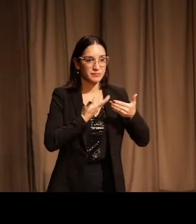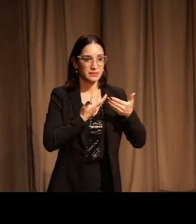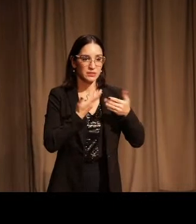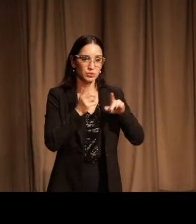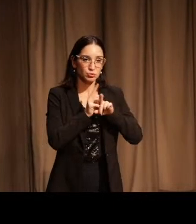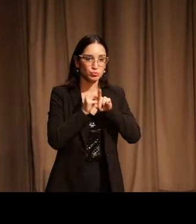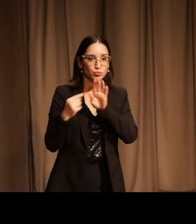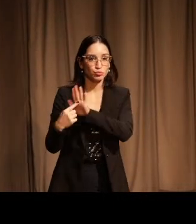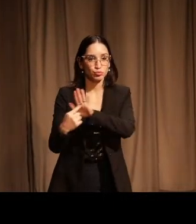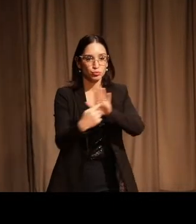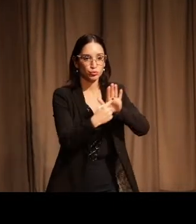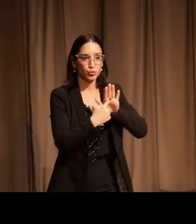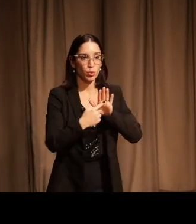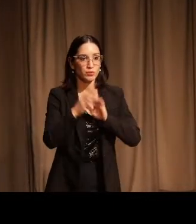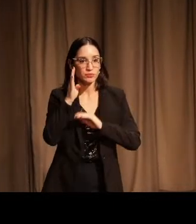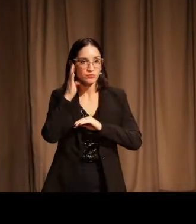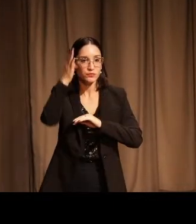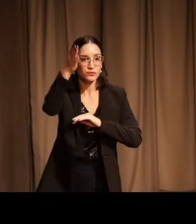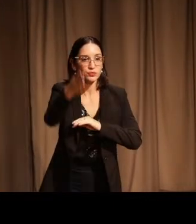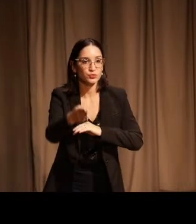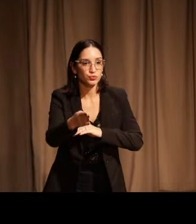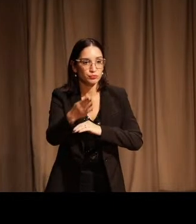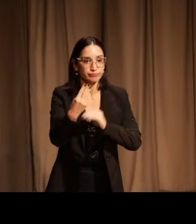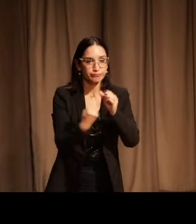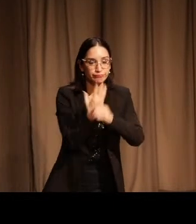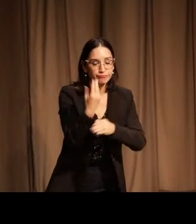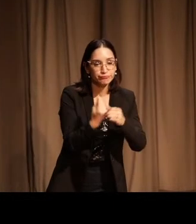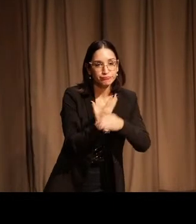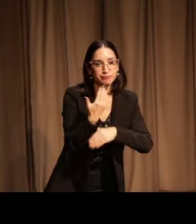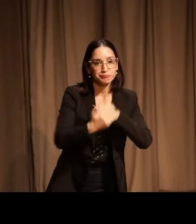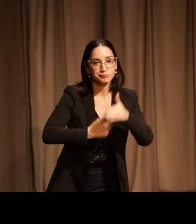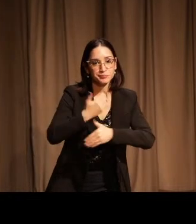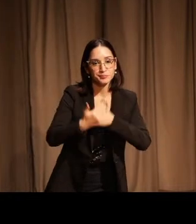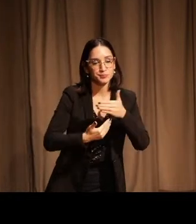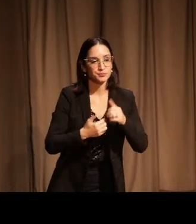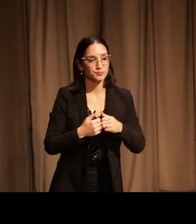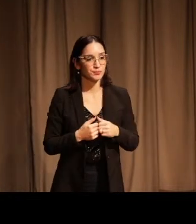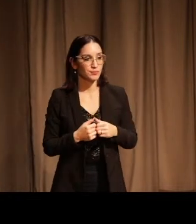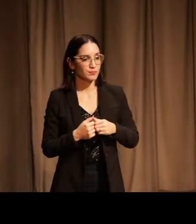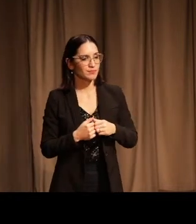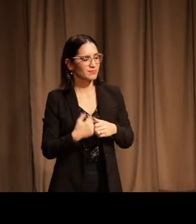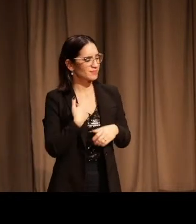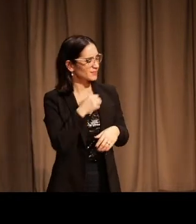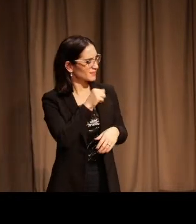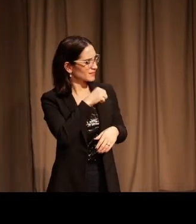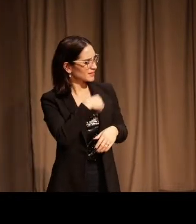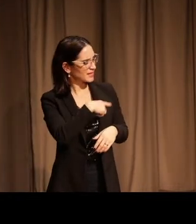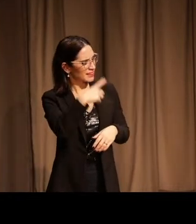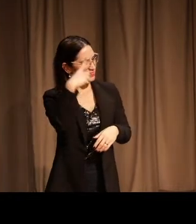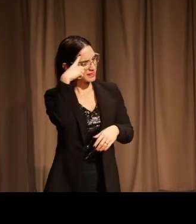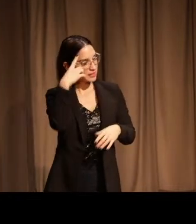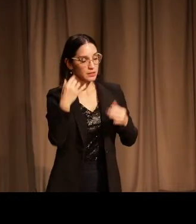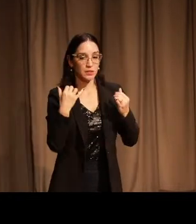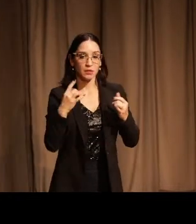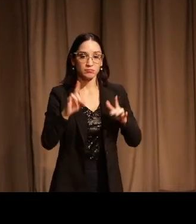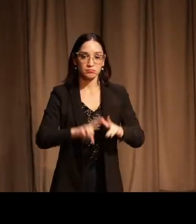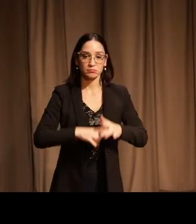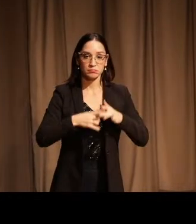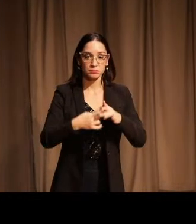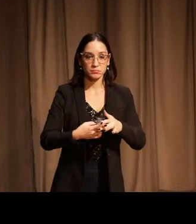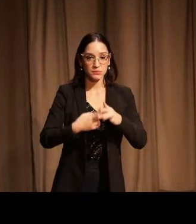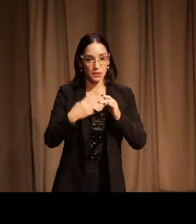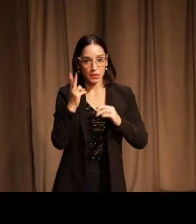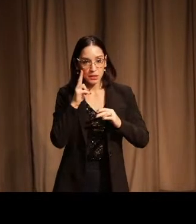non-dystopian future, like painting for. Yeah, and I think, we wanted to start looking at this painting